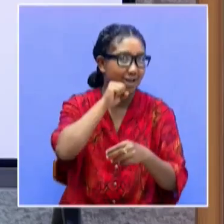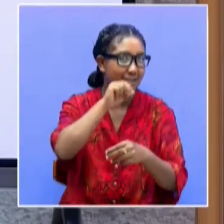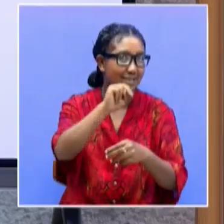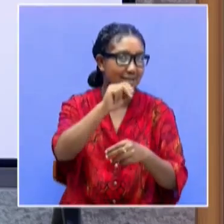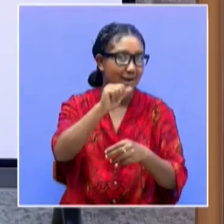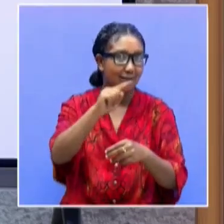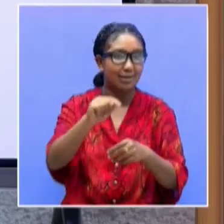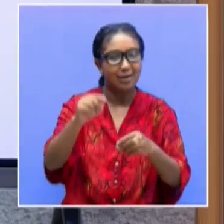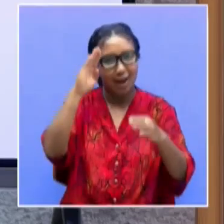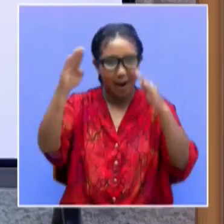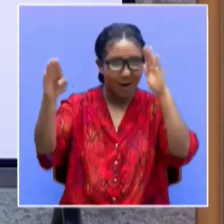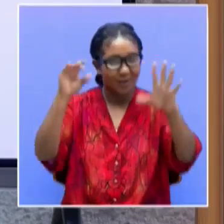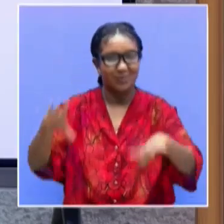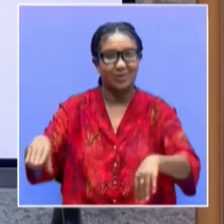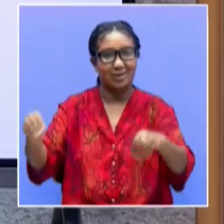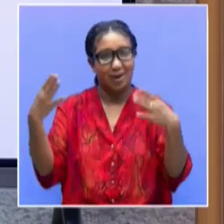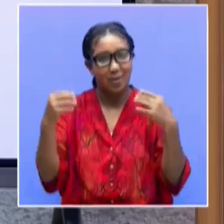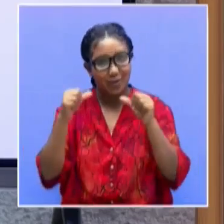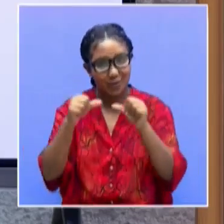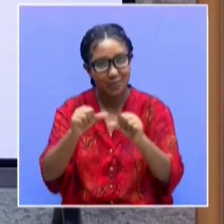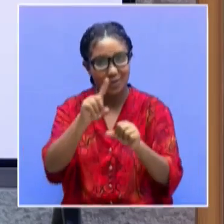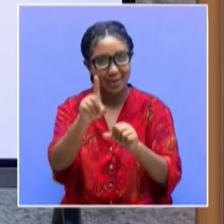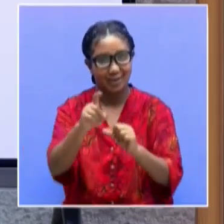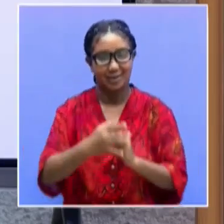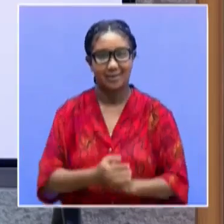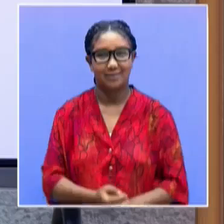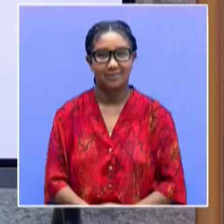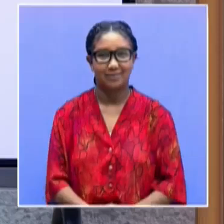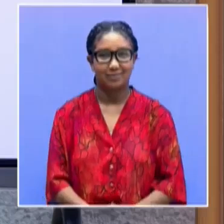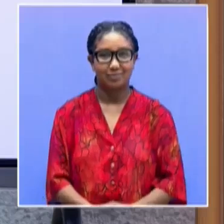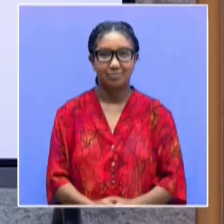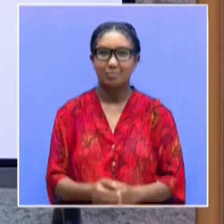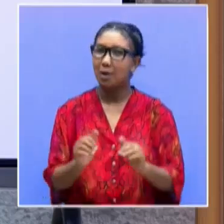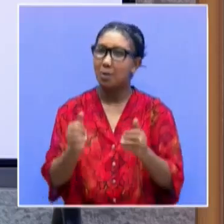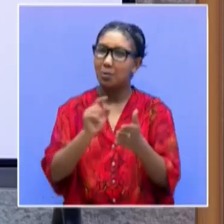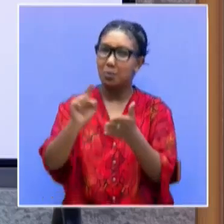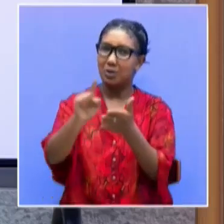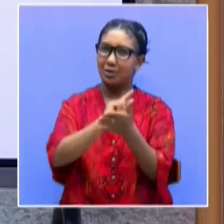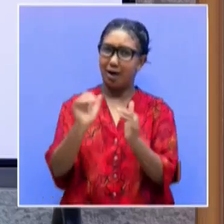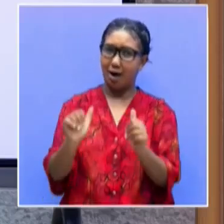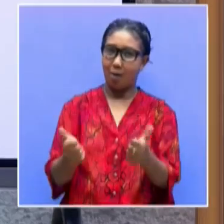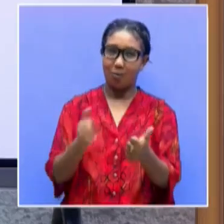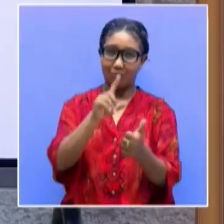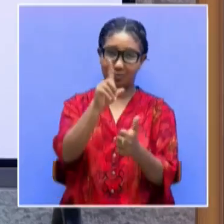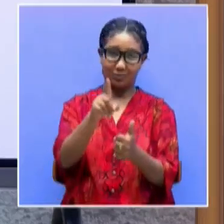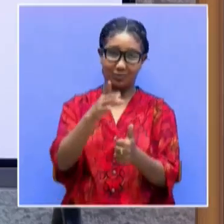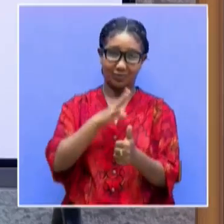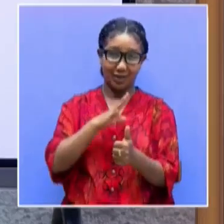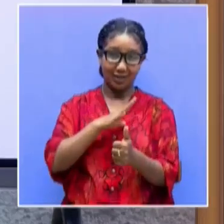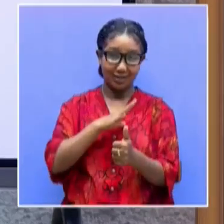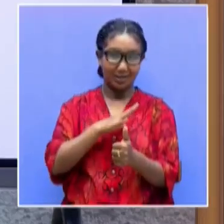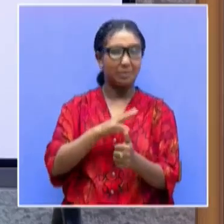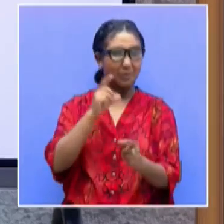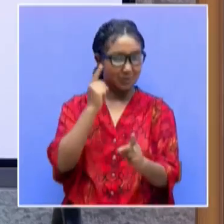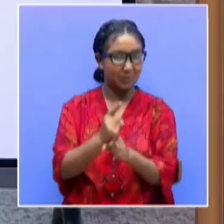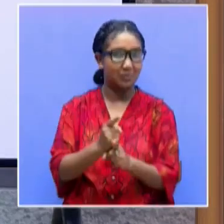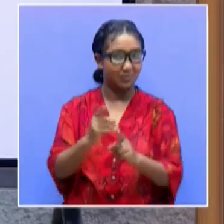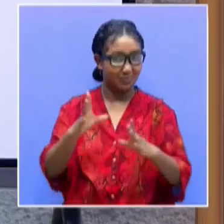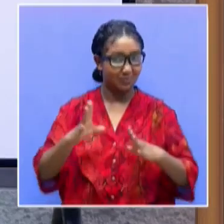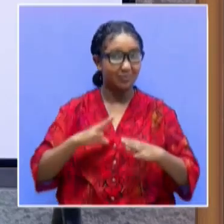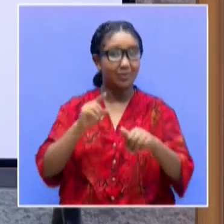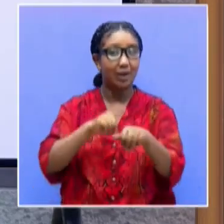Hello, students. How have you been? How was your week last week? I'm sure you have had a great time,